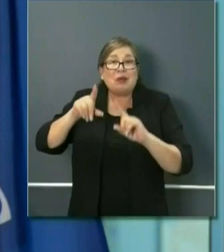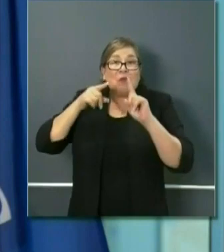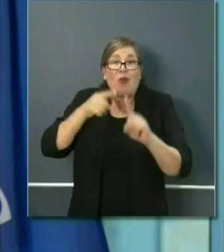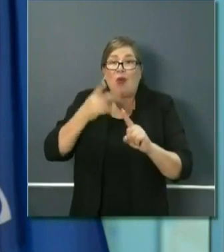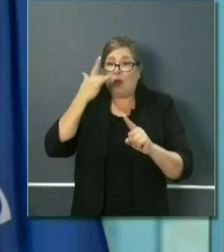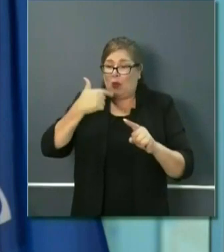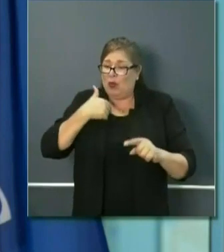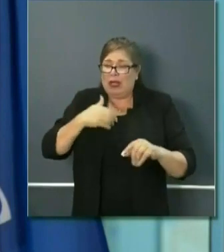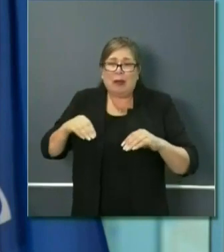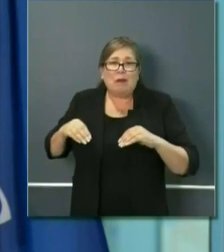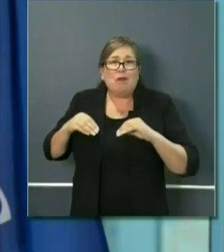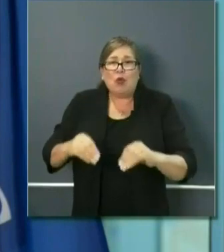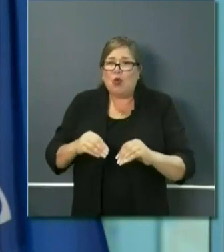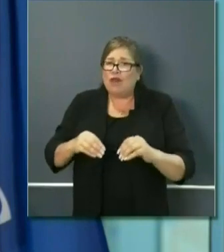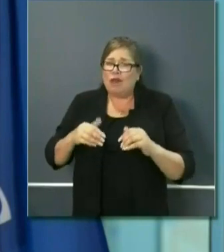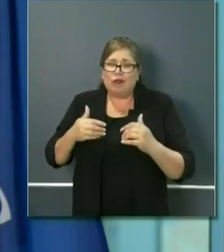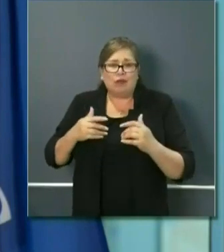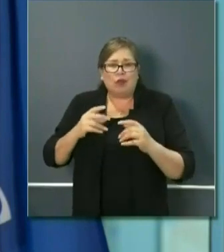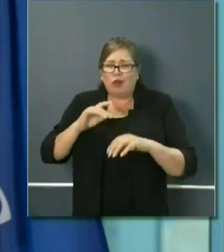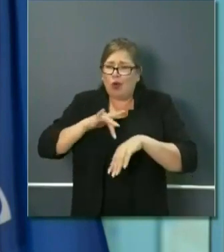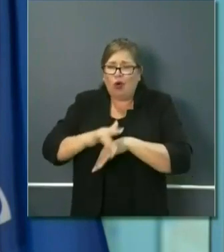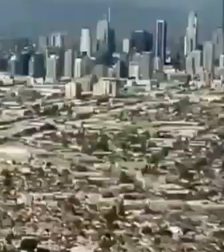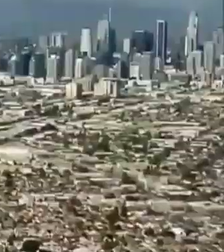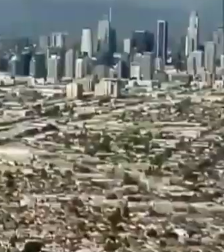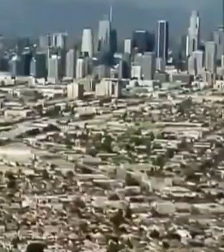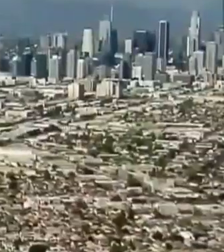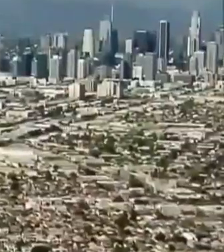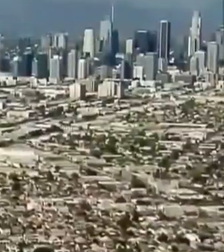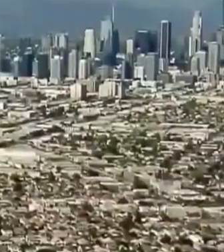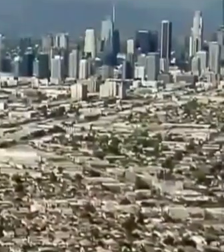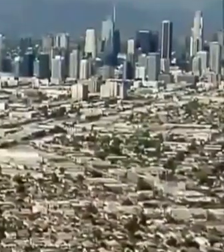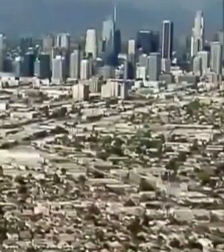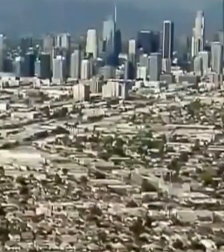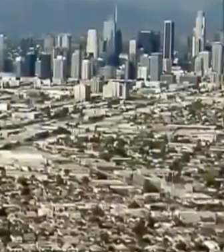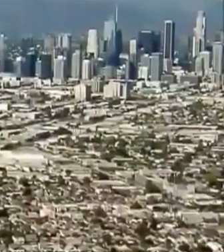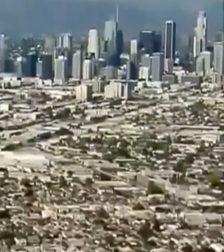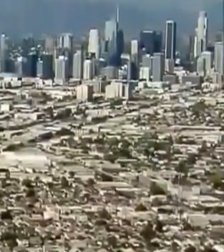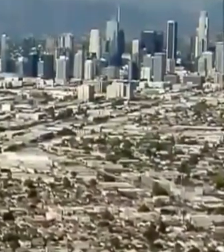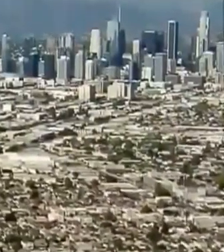early on physical distancing. There is no regrets